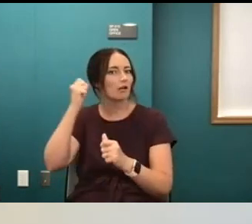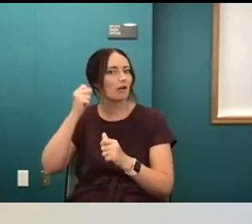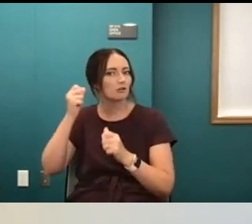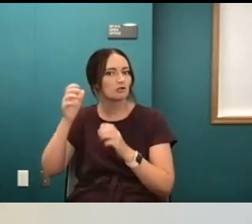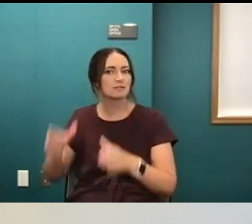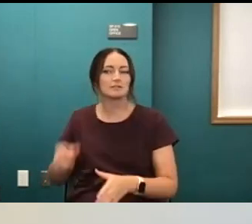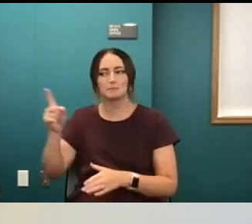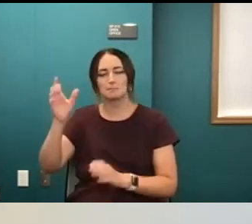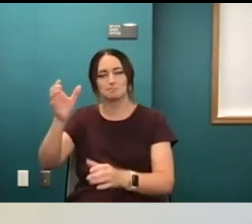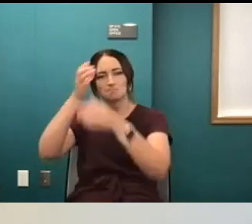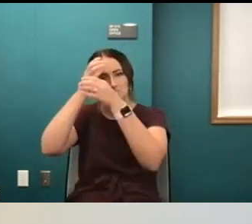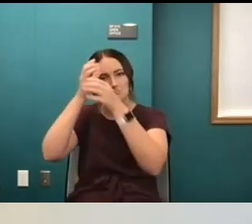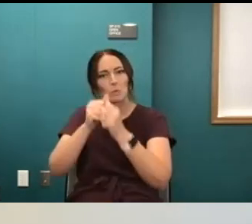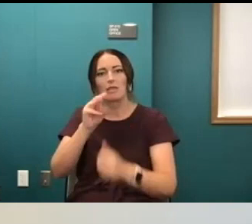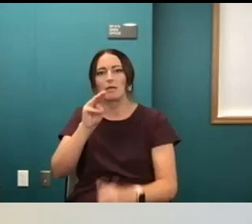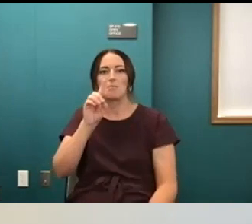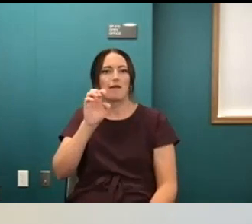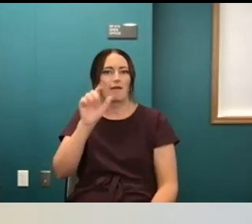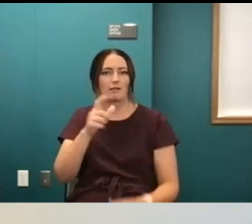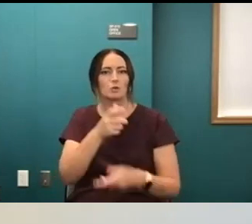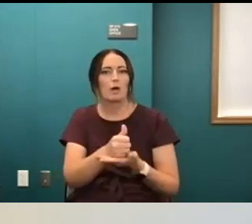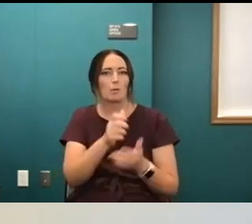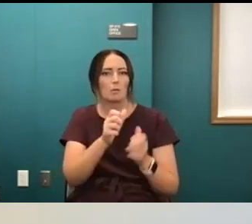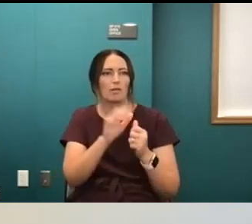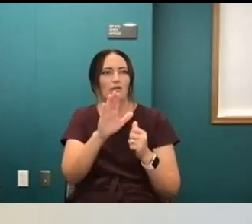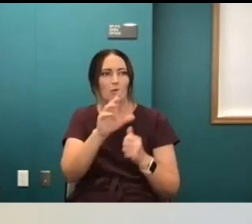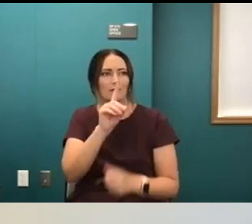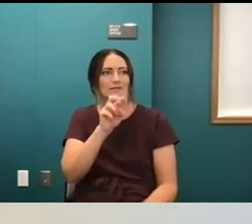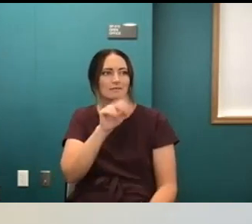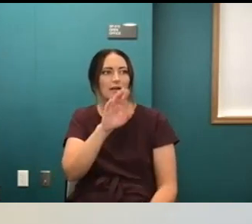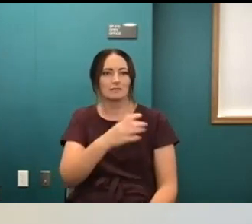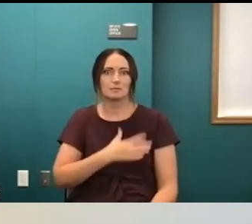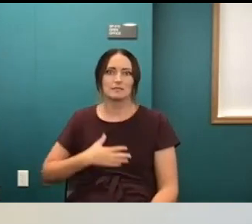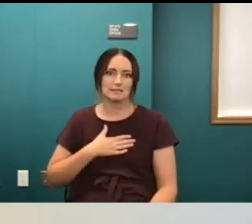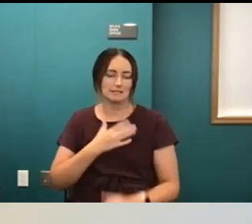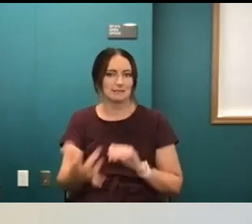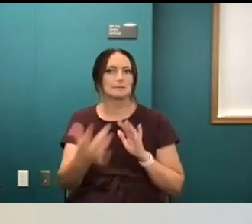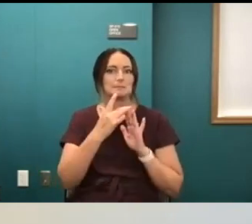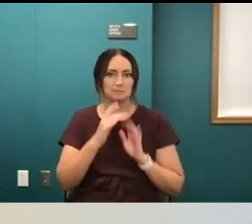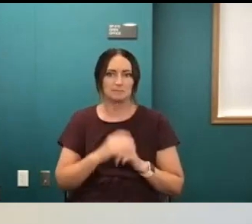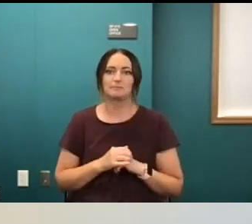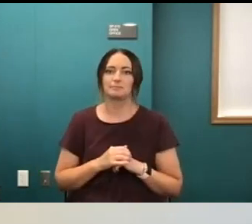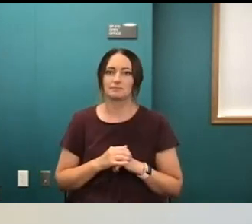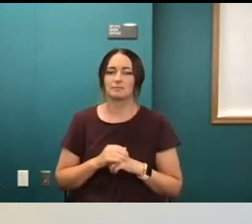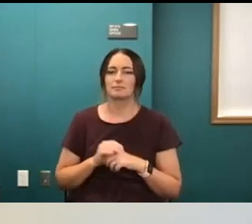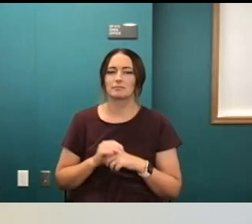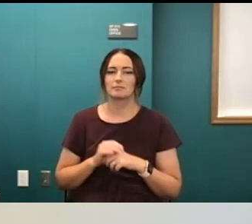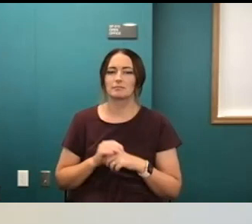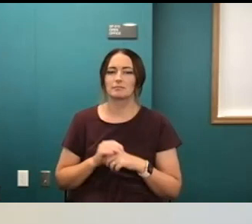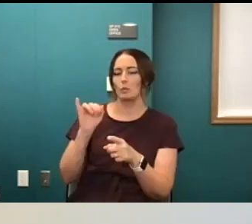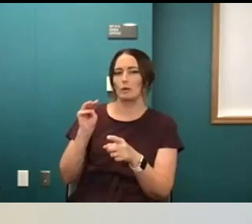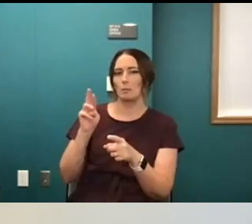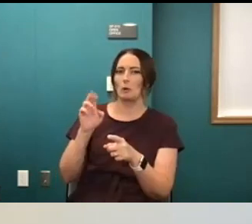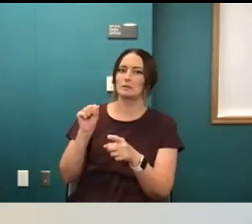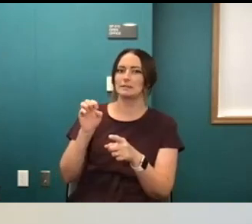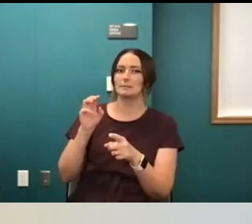help you with any sort of troubleshooting. So always feel free to reach out. And I will say from the reimbursement side of things, so we've